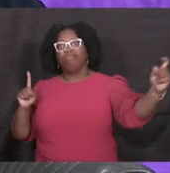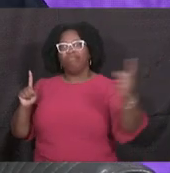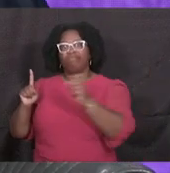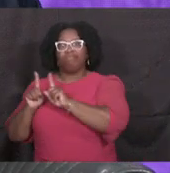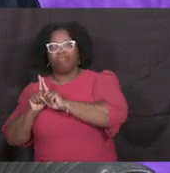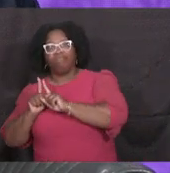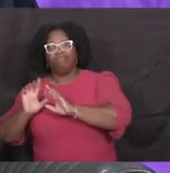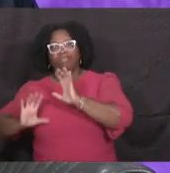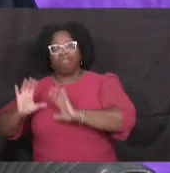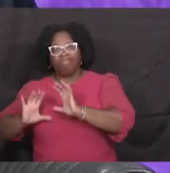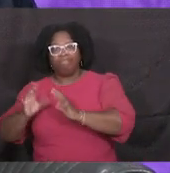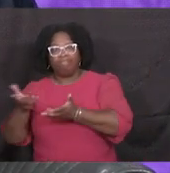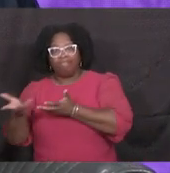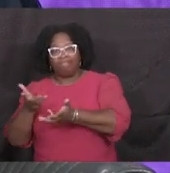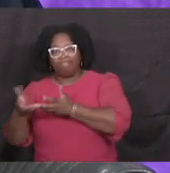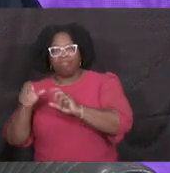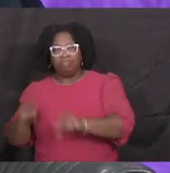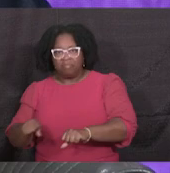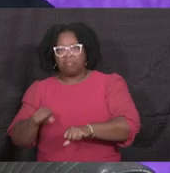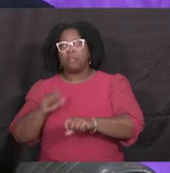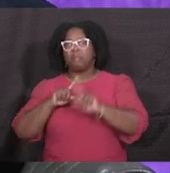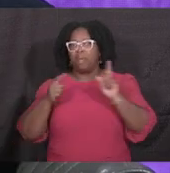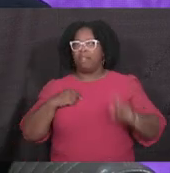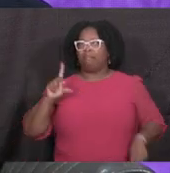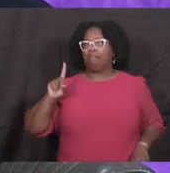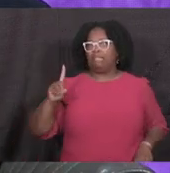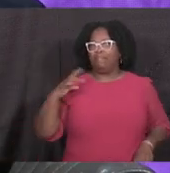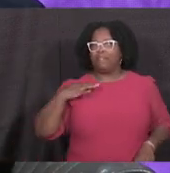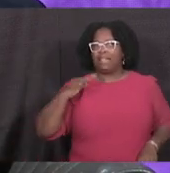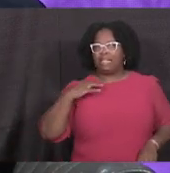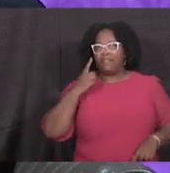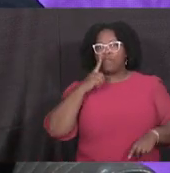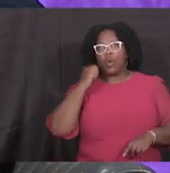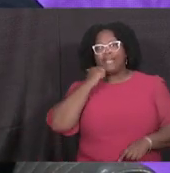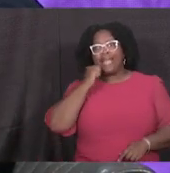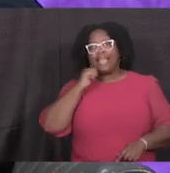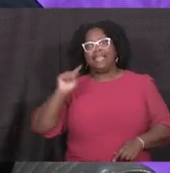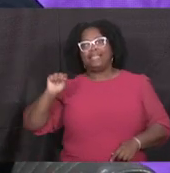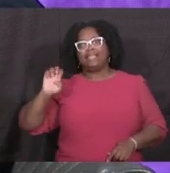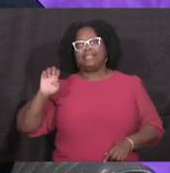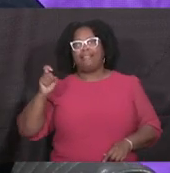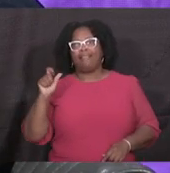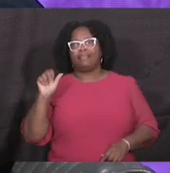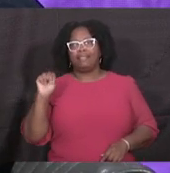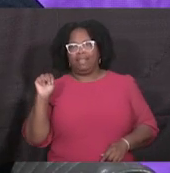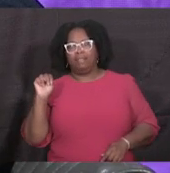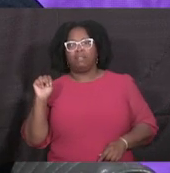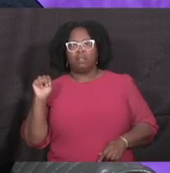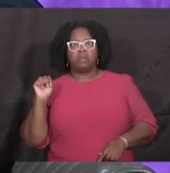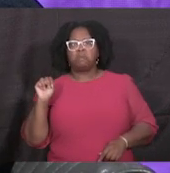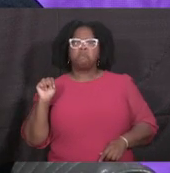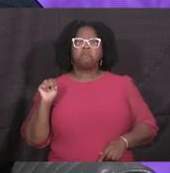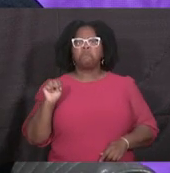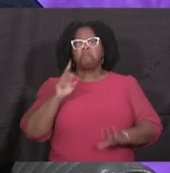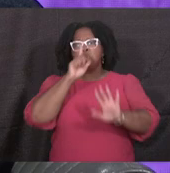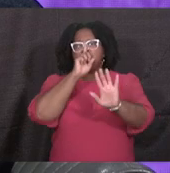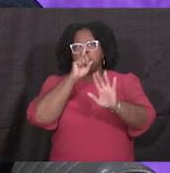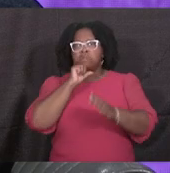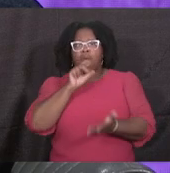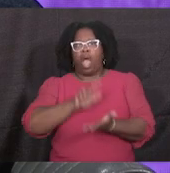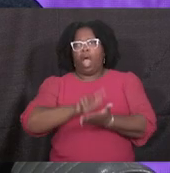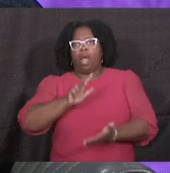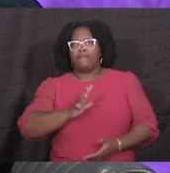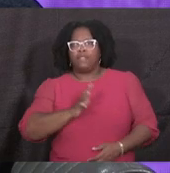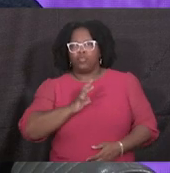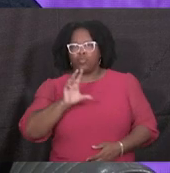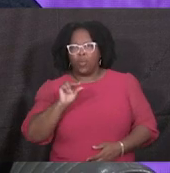I sort of volunteered to work as a volunteer at the Daily Texan, it wasn't official or anything like that, but Thursday